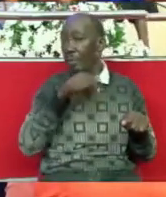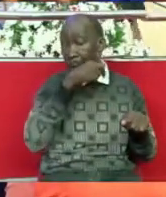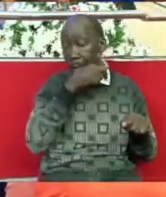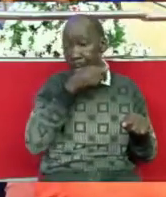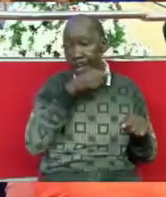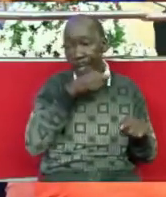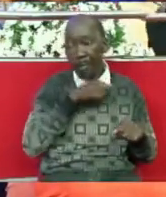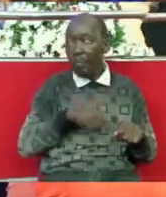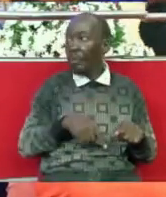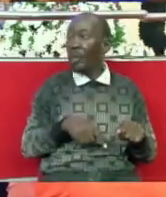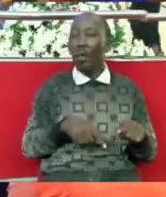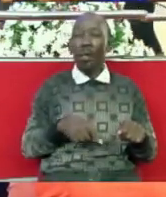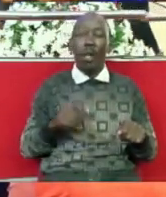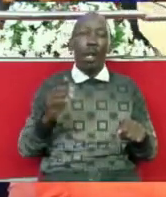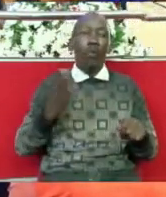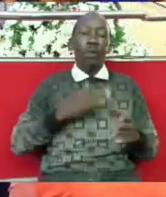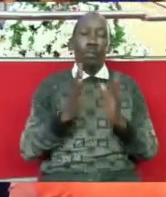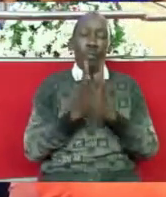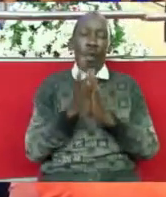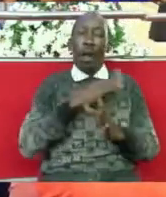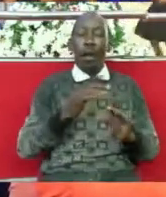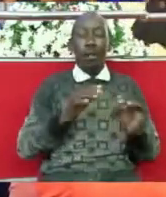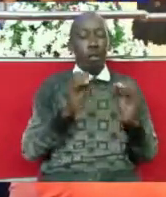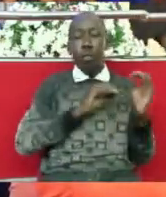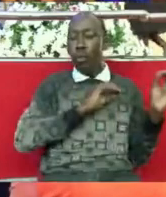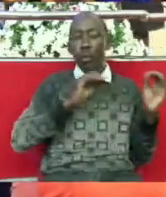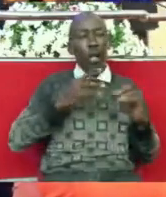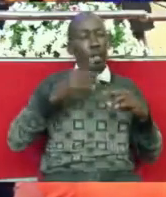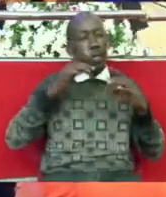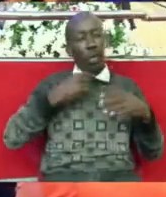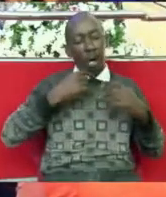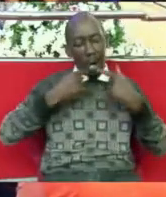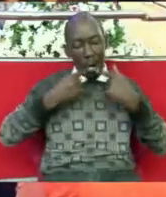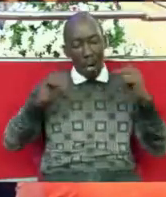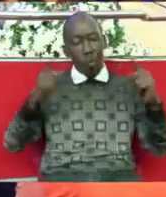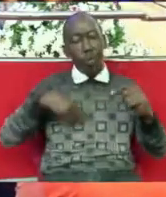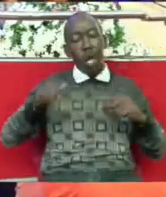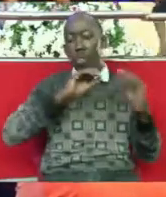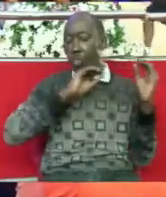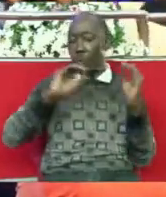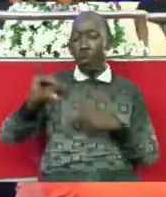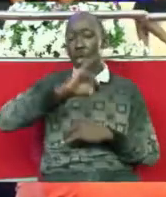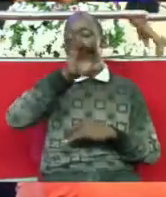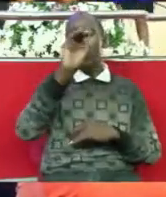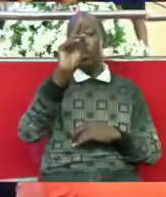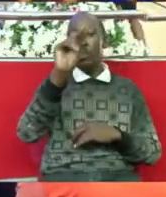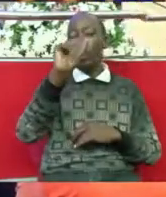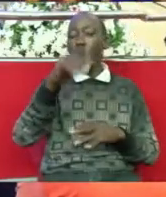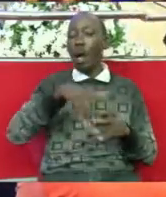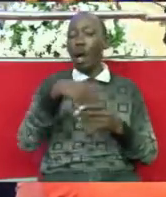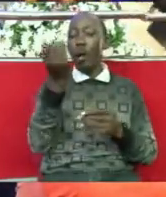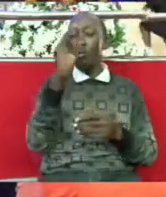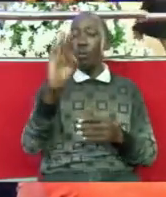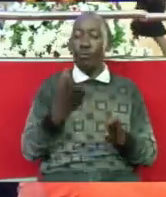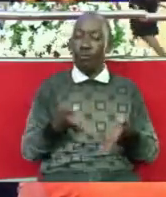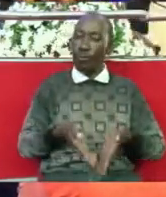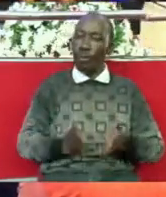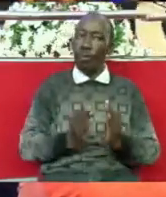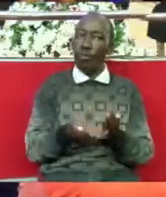And as we decree and declare that we are throwing Jonah out of the boat, we